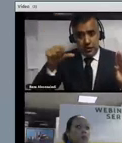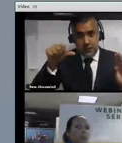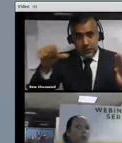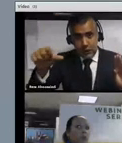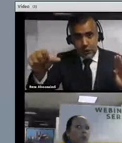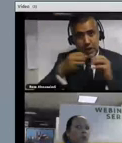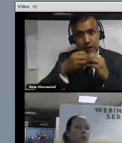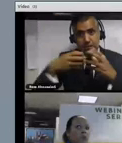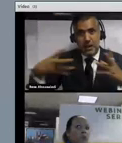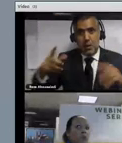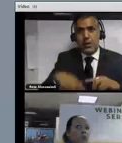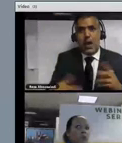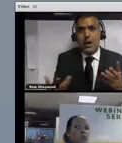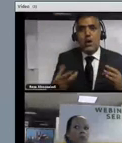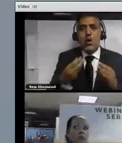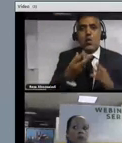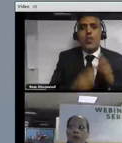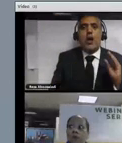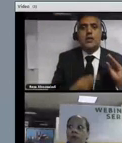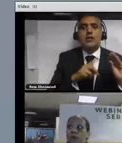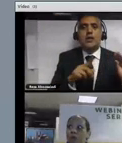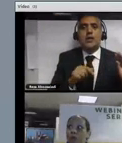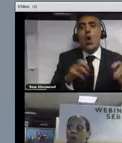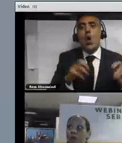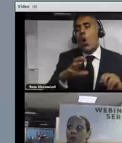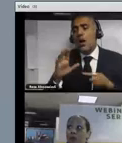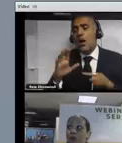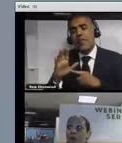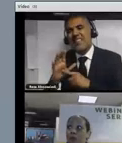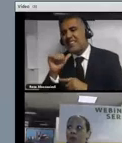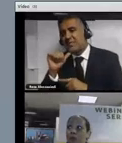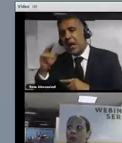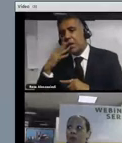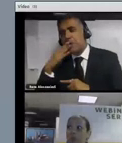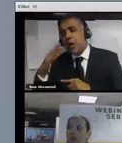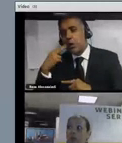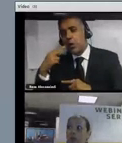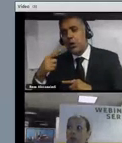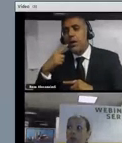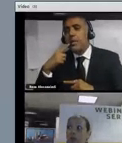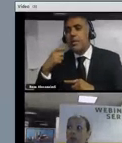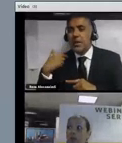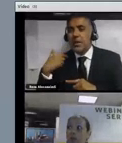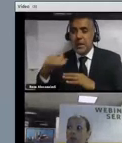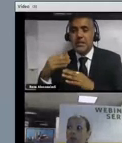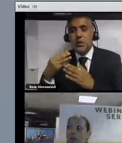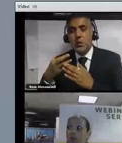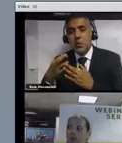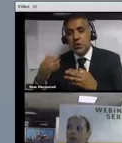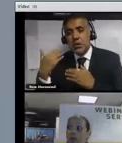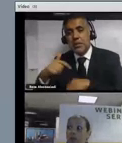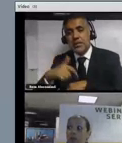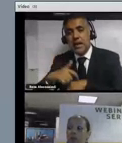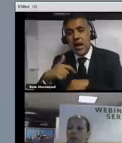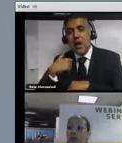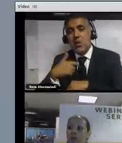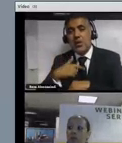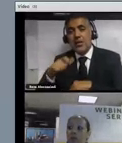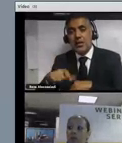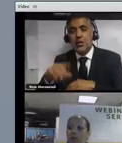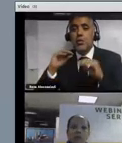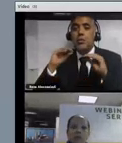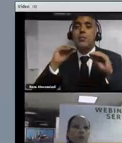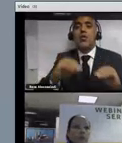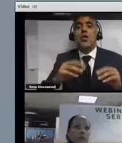it. This program didn't work so well, it didn't really have much of an effect. We have limited resources, we have limited time. We want to be able to put our resources